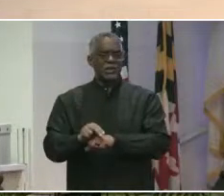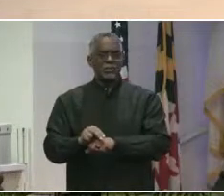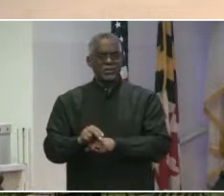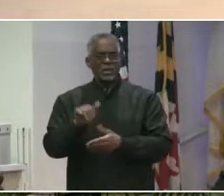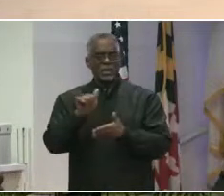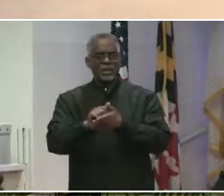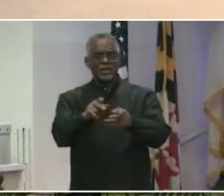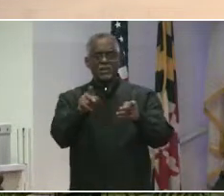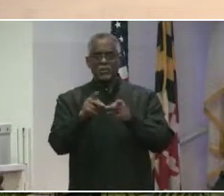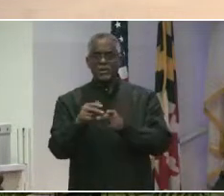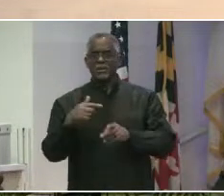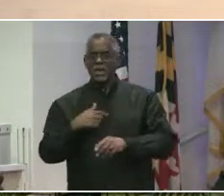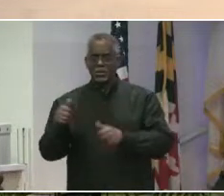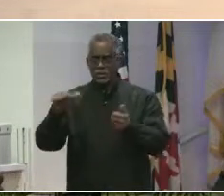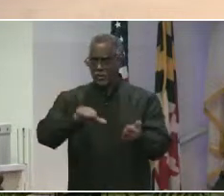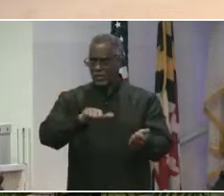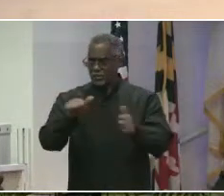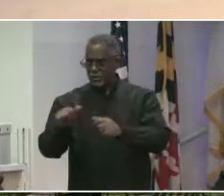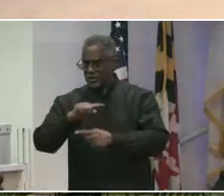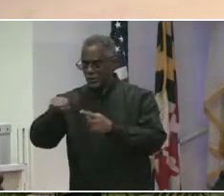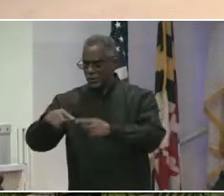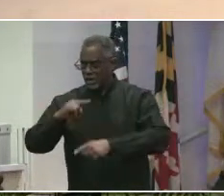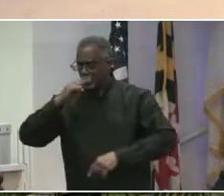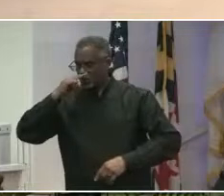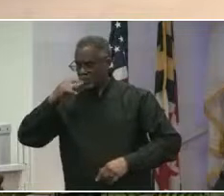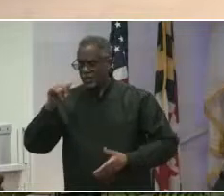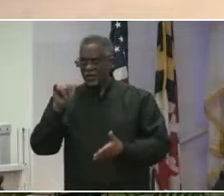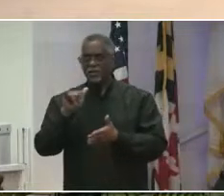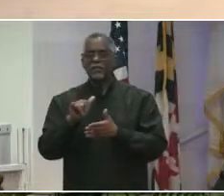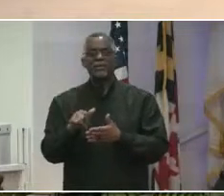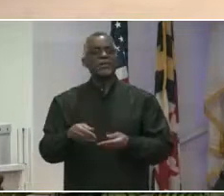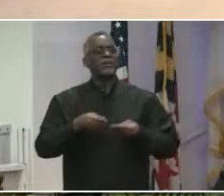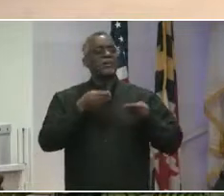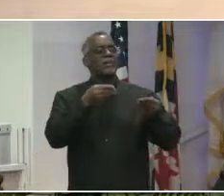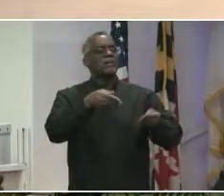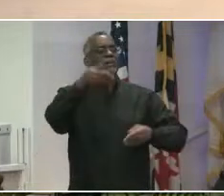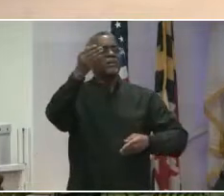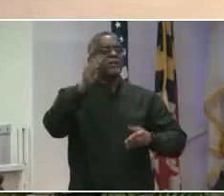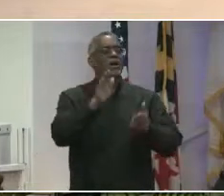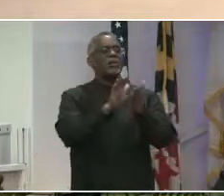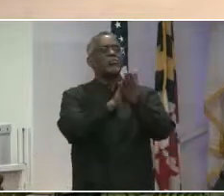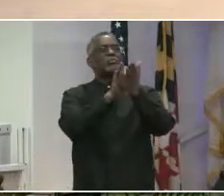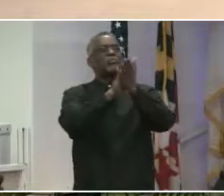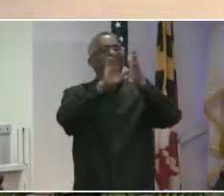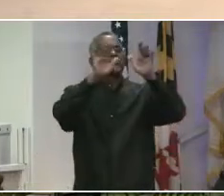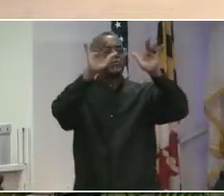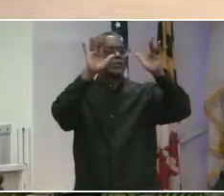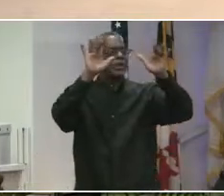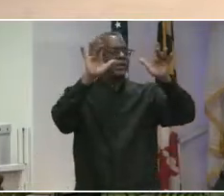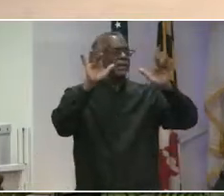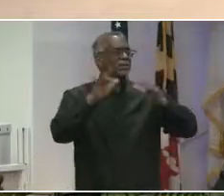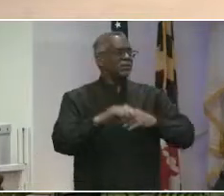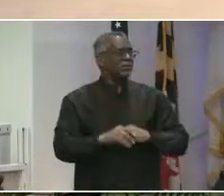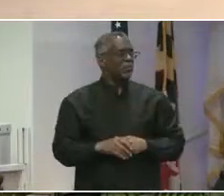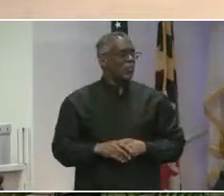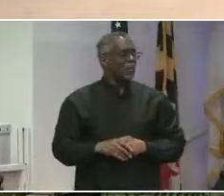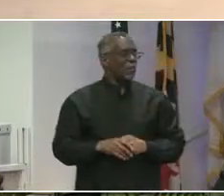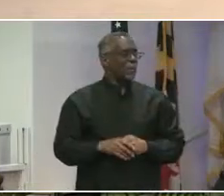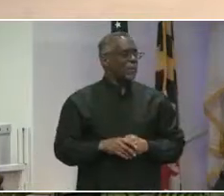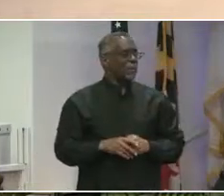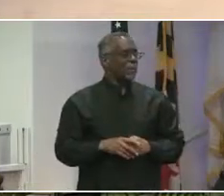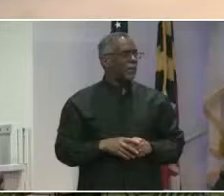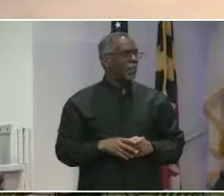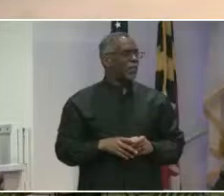baptized as a child. That's why I'm bringing up baptism. Give God a hand clap of praise. Come on, take this microphone from me and do these